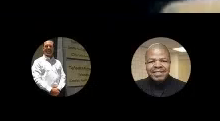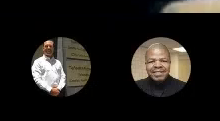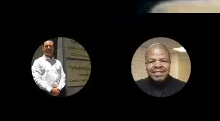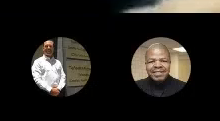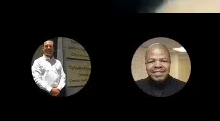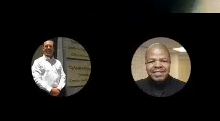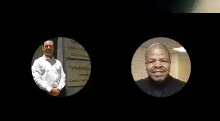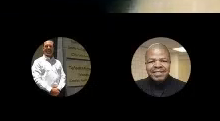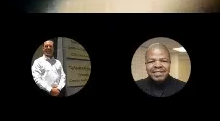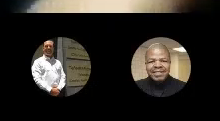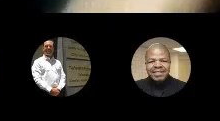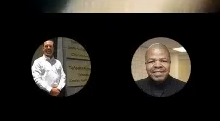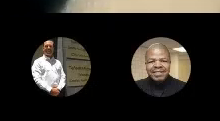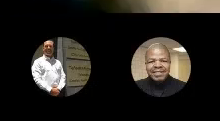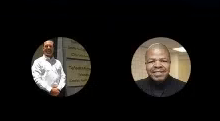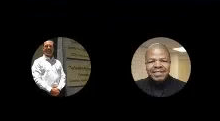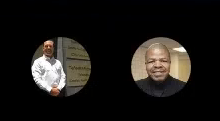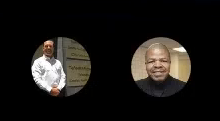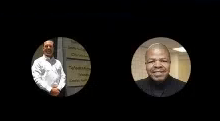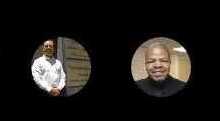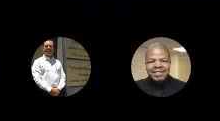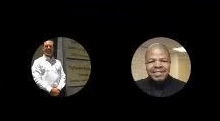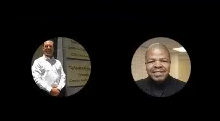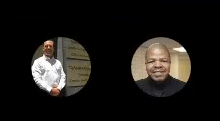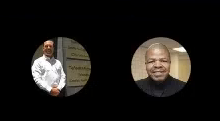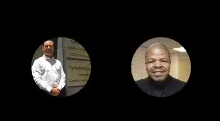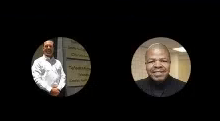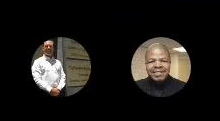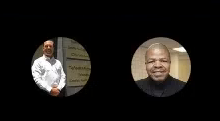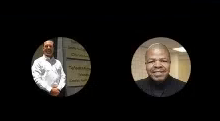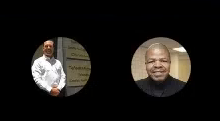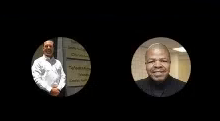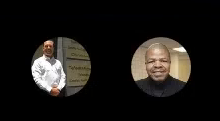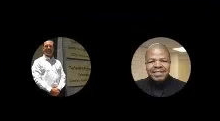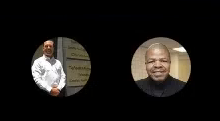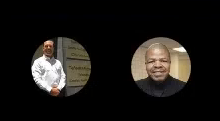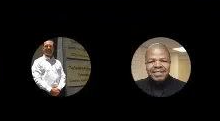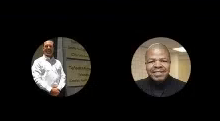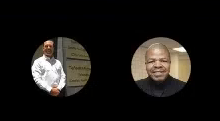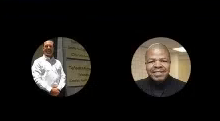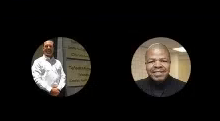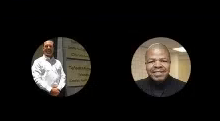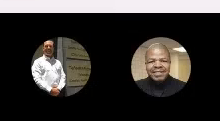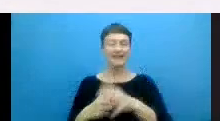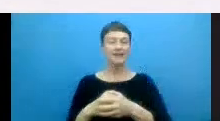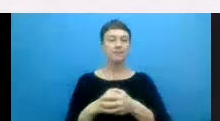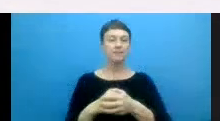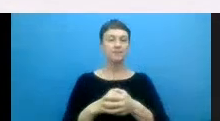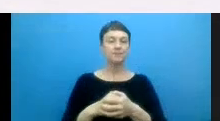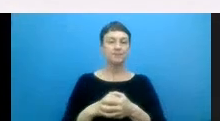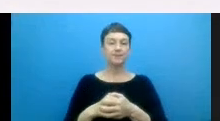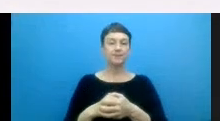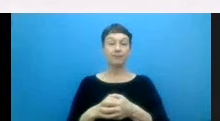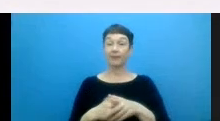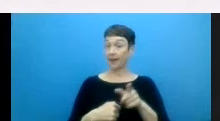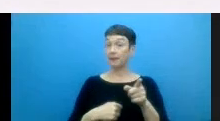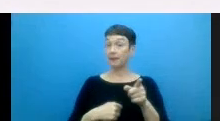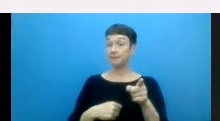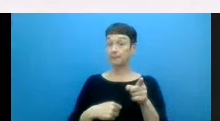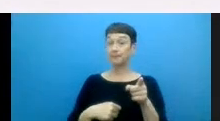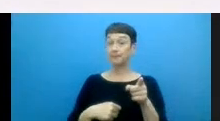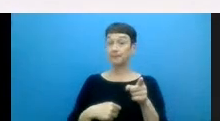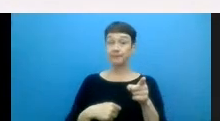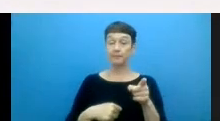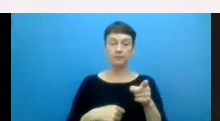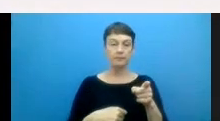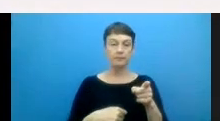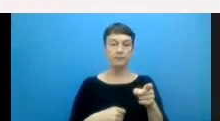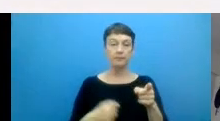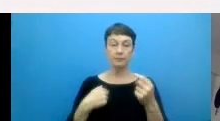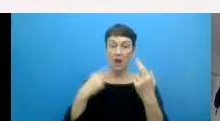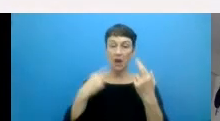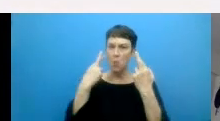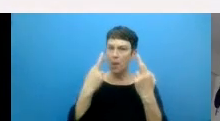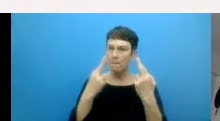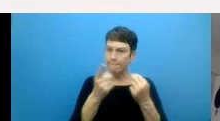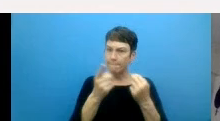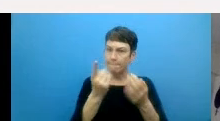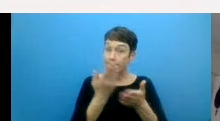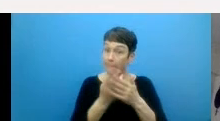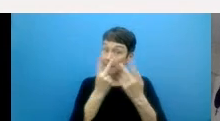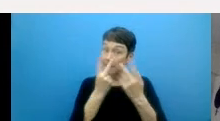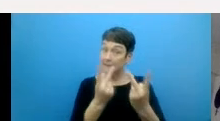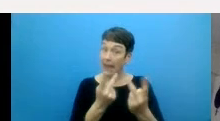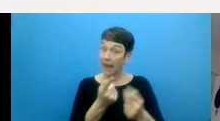Let me just quickly get there. Sorry. I'm hoping you can see